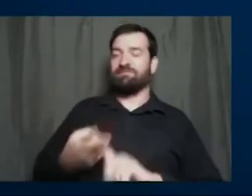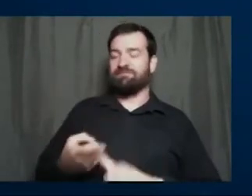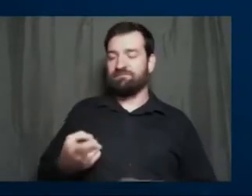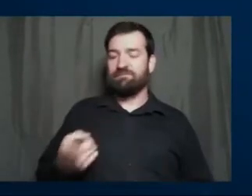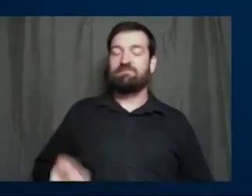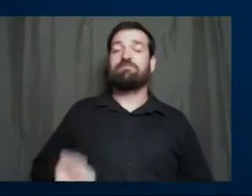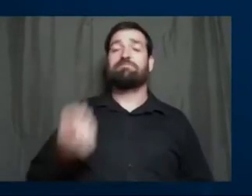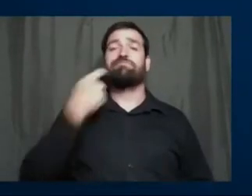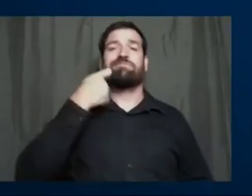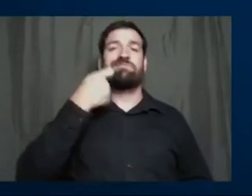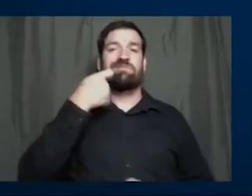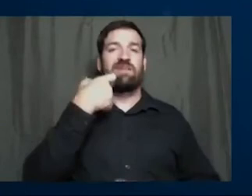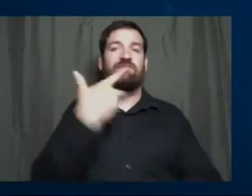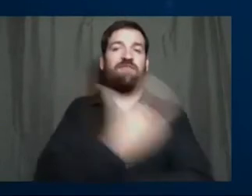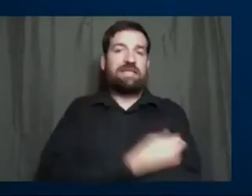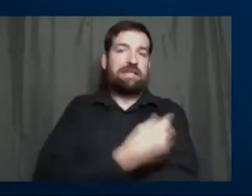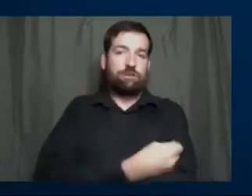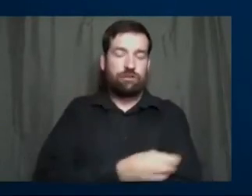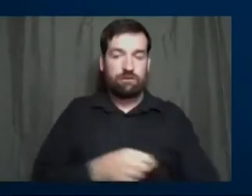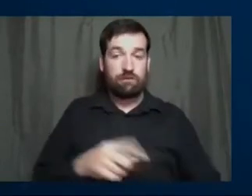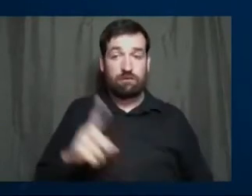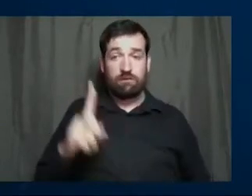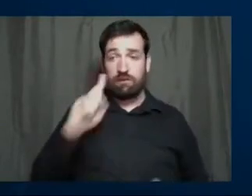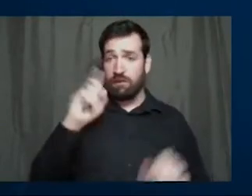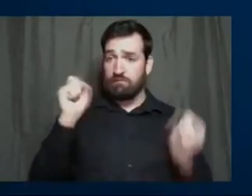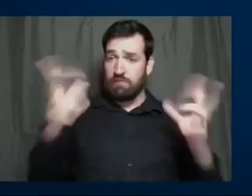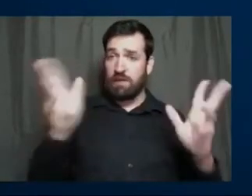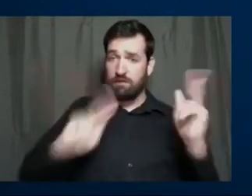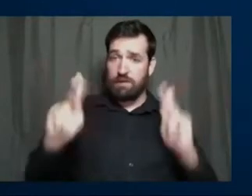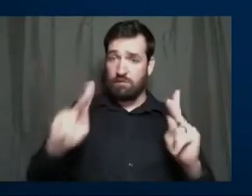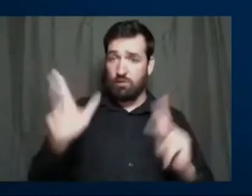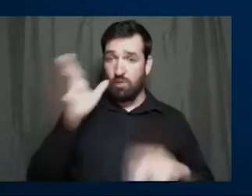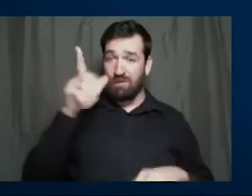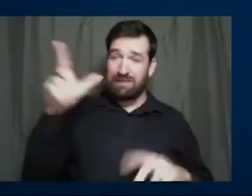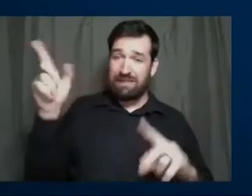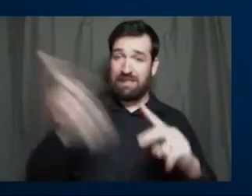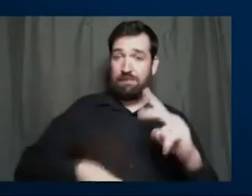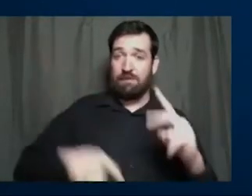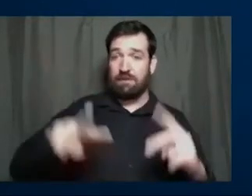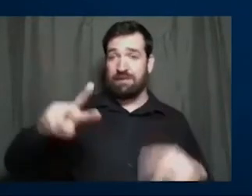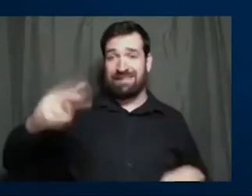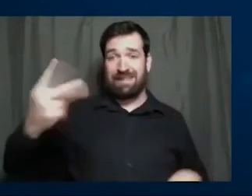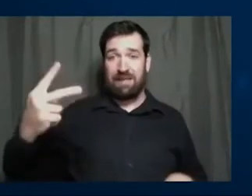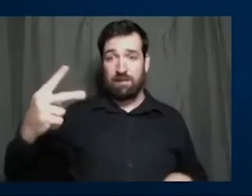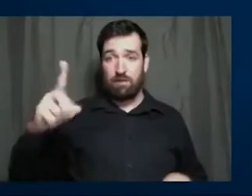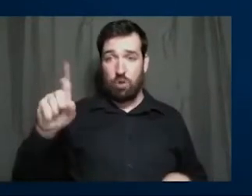vaccinations, do you think that lots of people will skip their second dose just because they were very